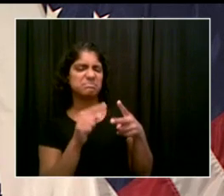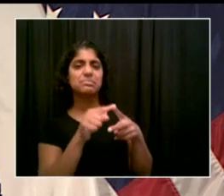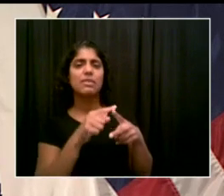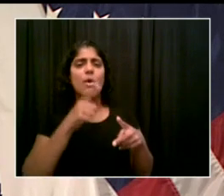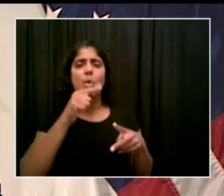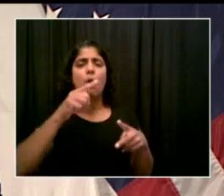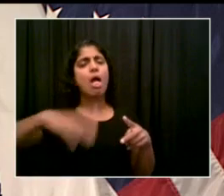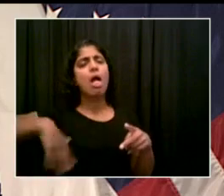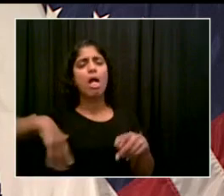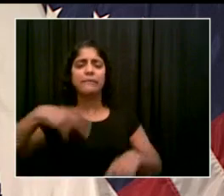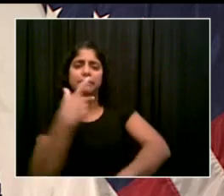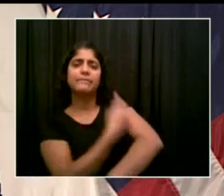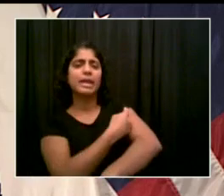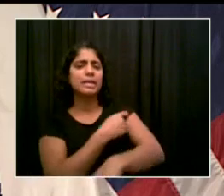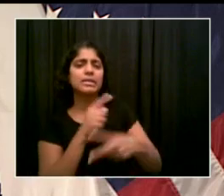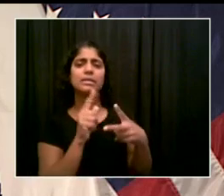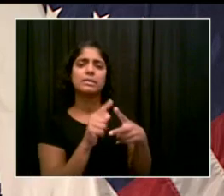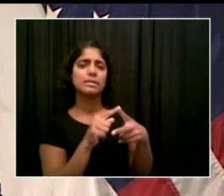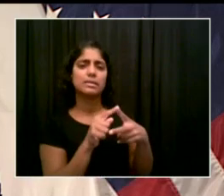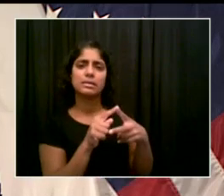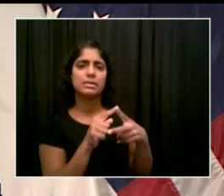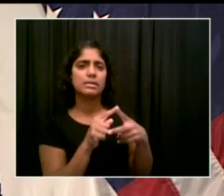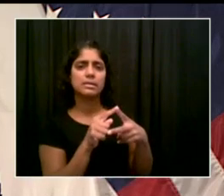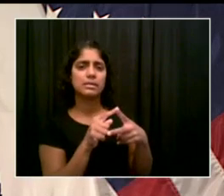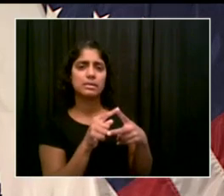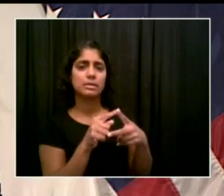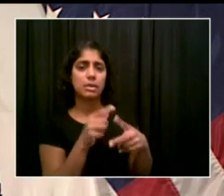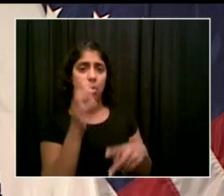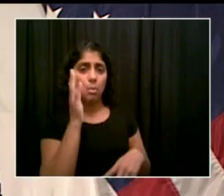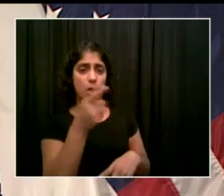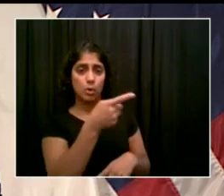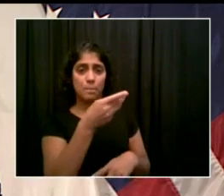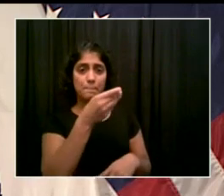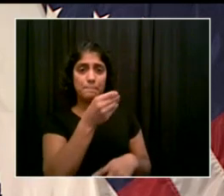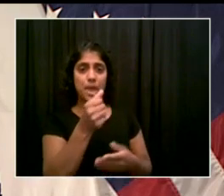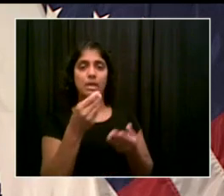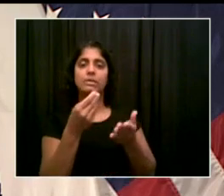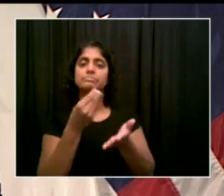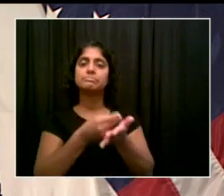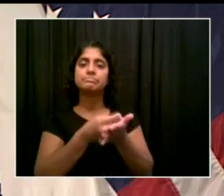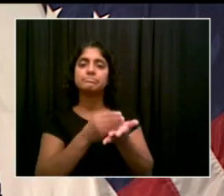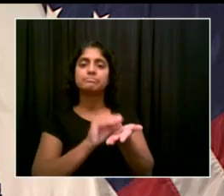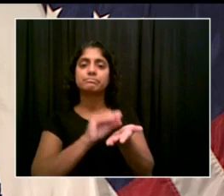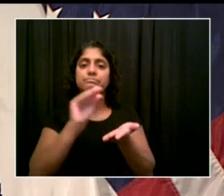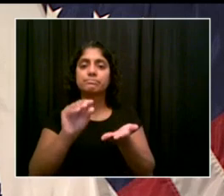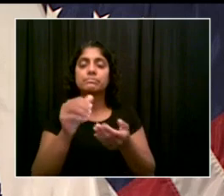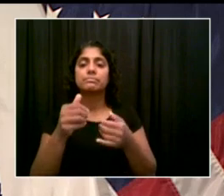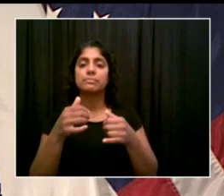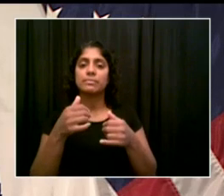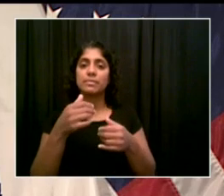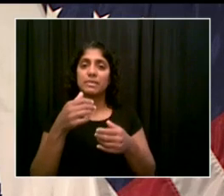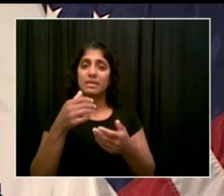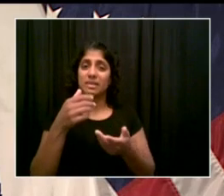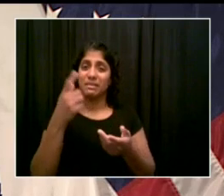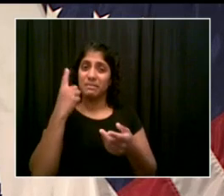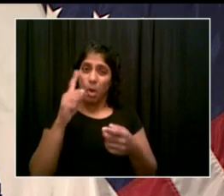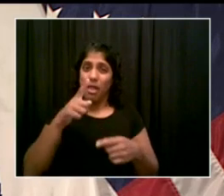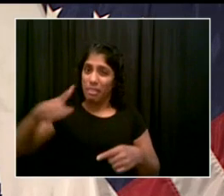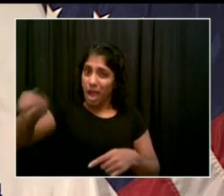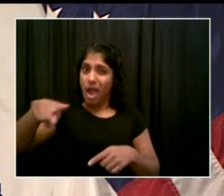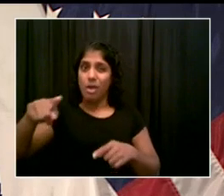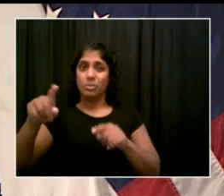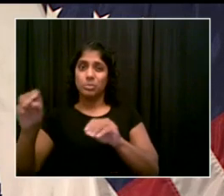this make it easier to keep that 60% rate that Dr. Katz just talked about in place? Because now you're just giving them an easy